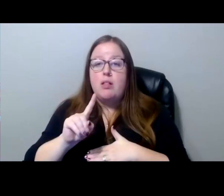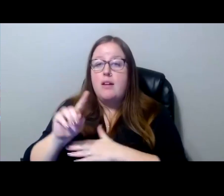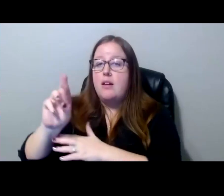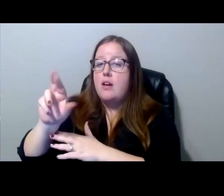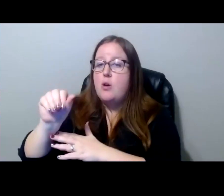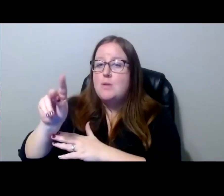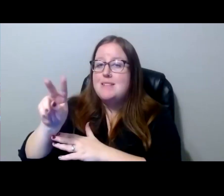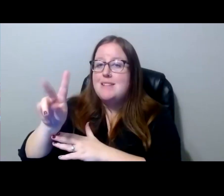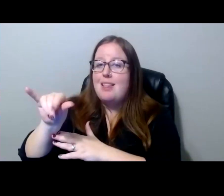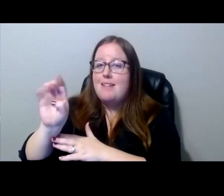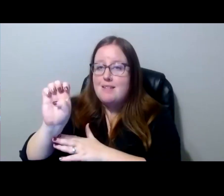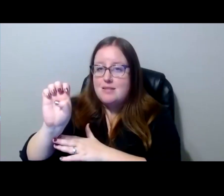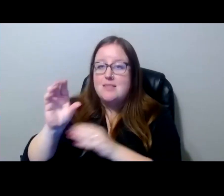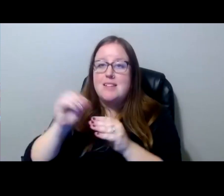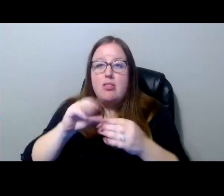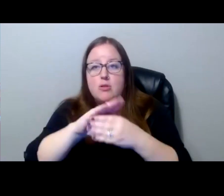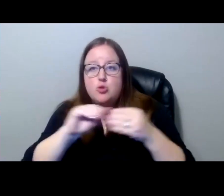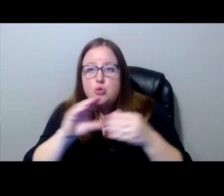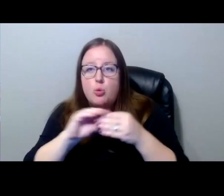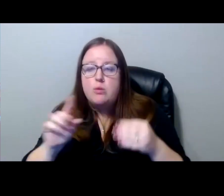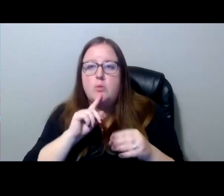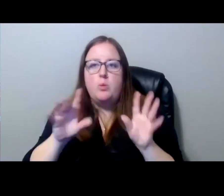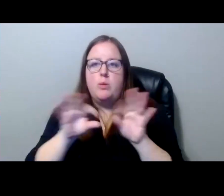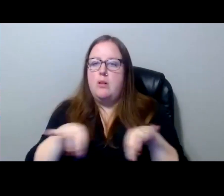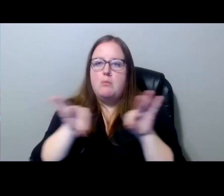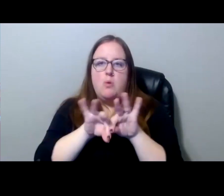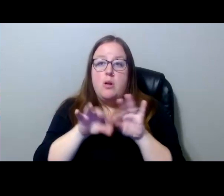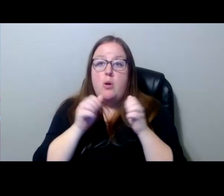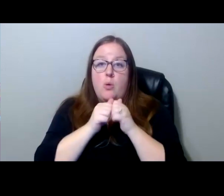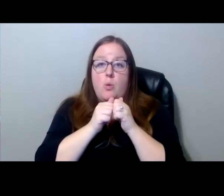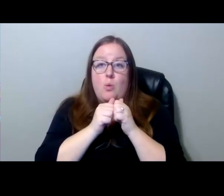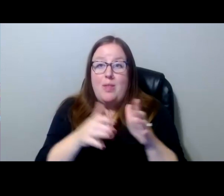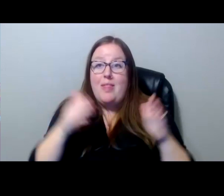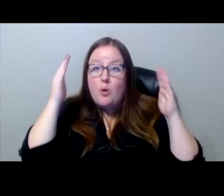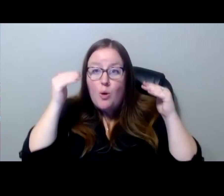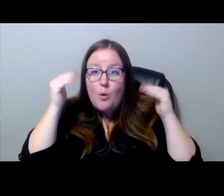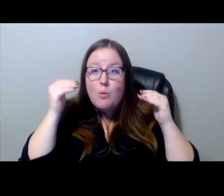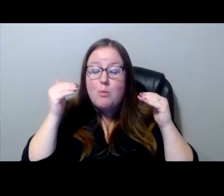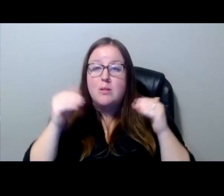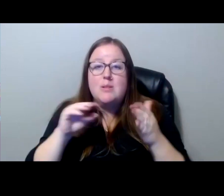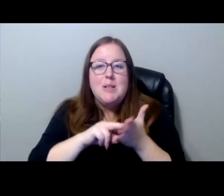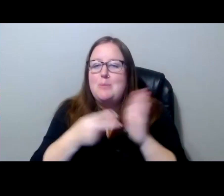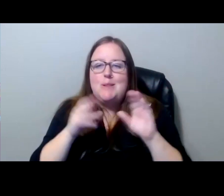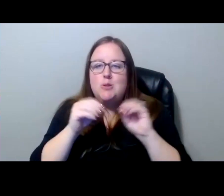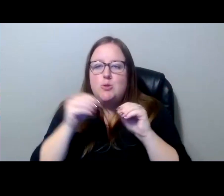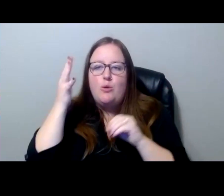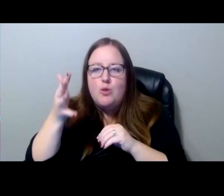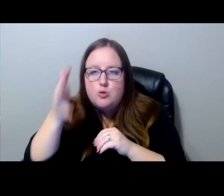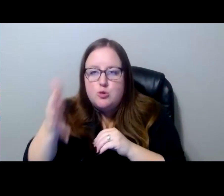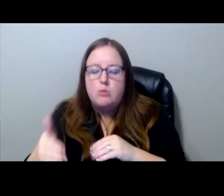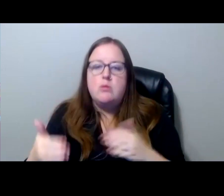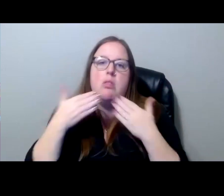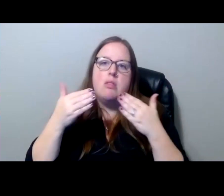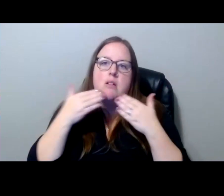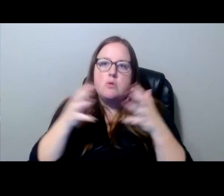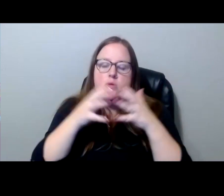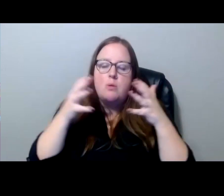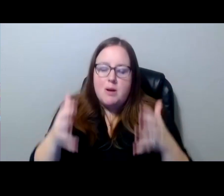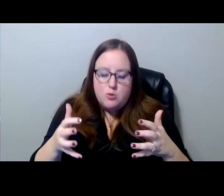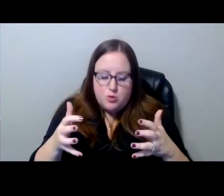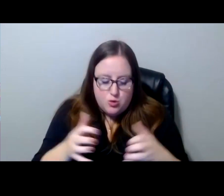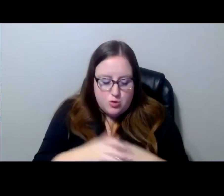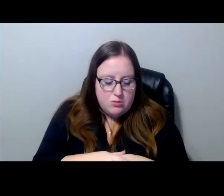children who were either quite young at the time or were born here in the U.S. And in fact, I'm in the process, though